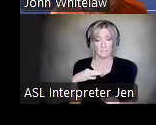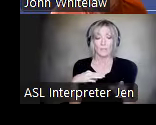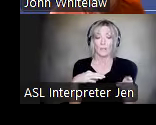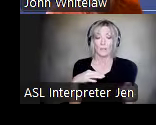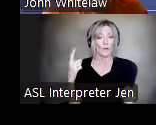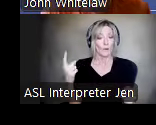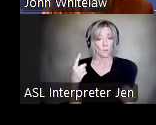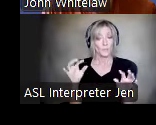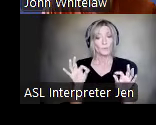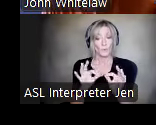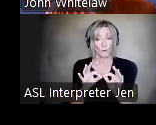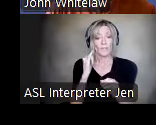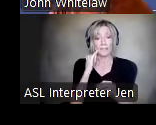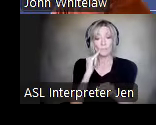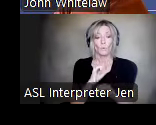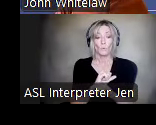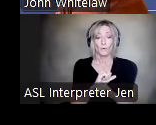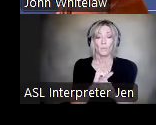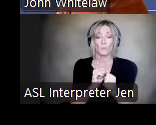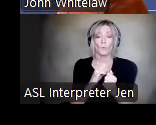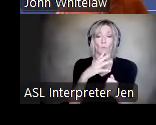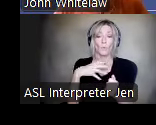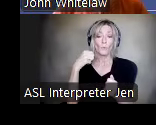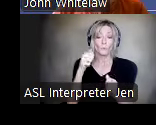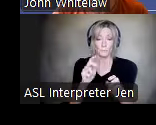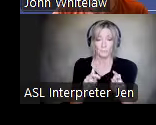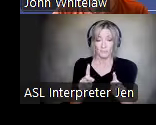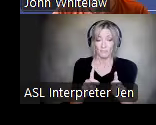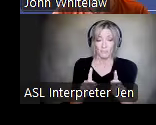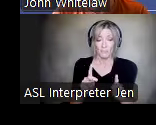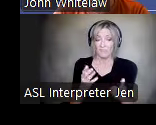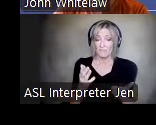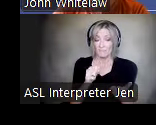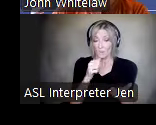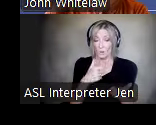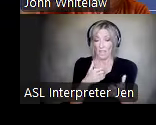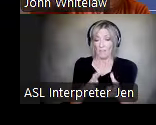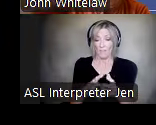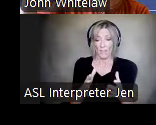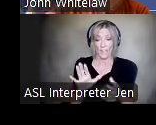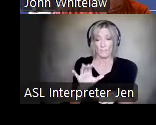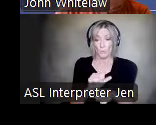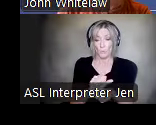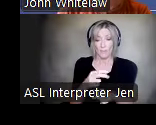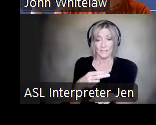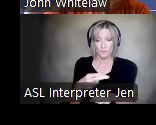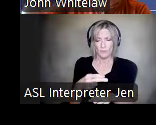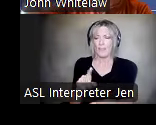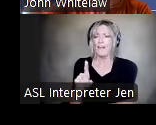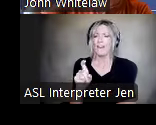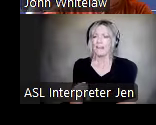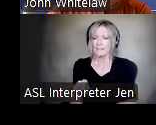if you are working with older folks who may not have much of their own work history, it's worth asking, is there